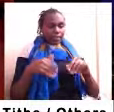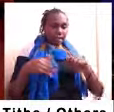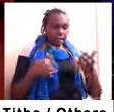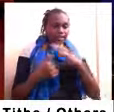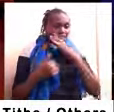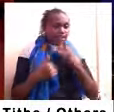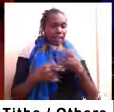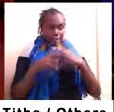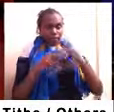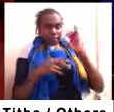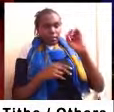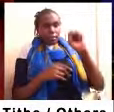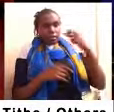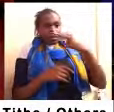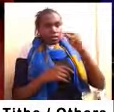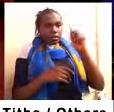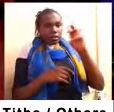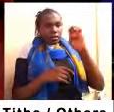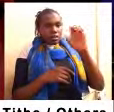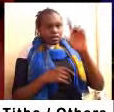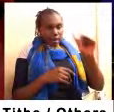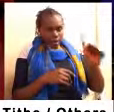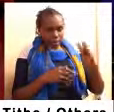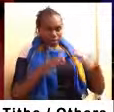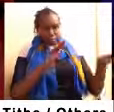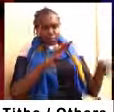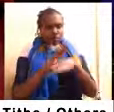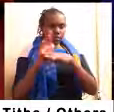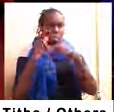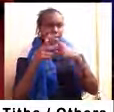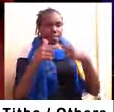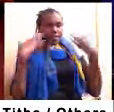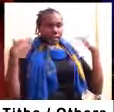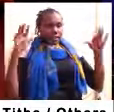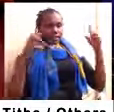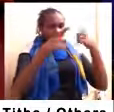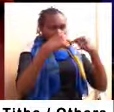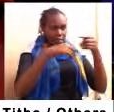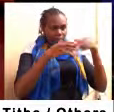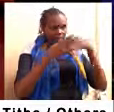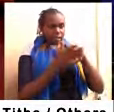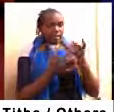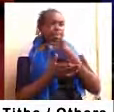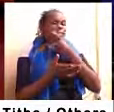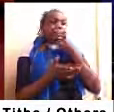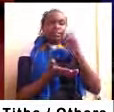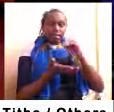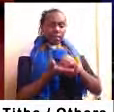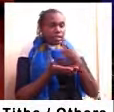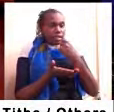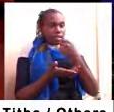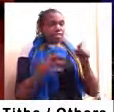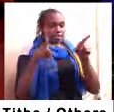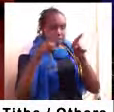now Ishmael was chased away with his mother. And then the angel appeared to them in the desert. And he told them that even though he was